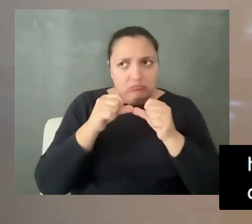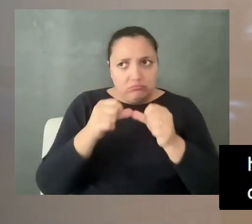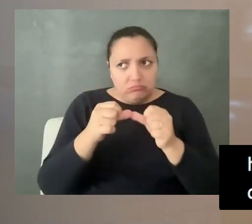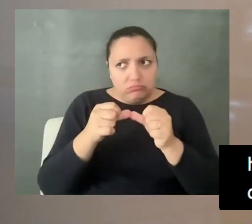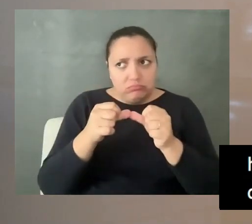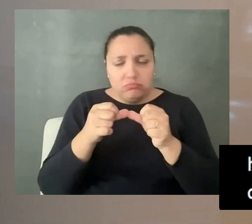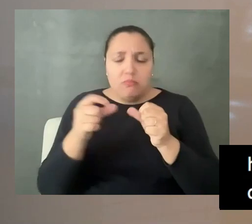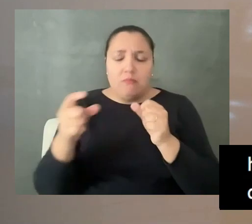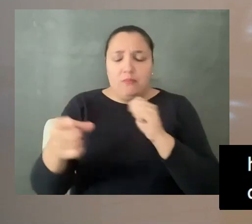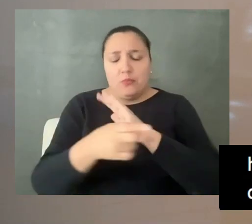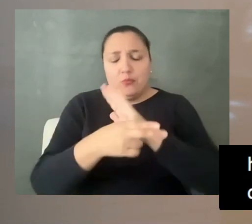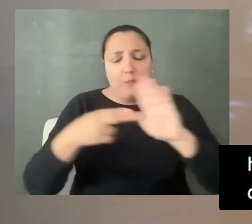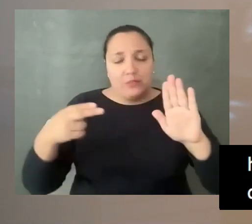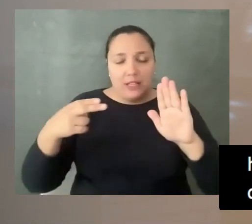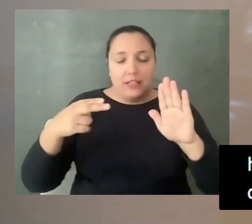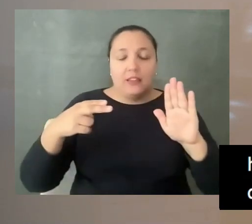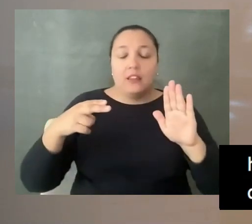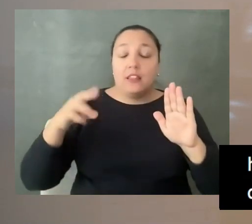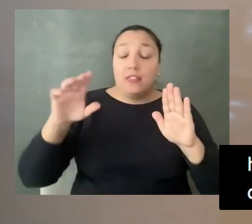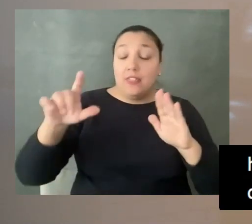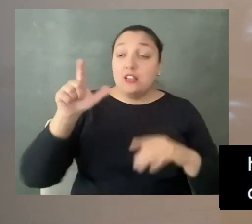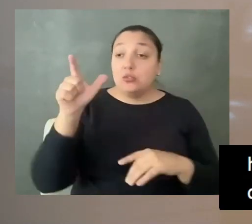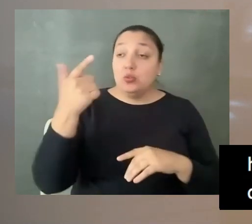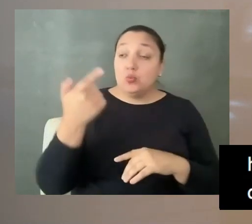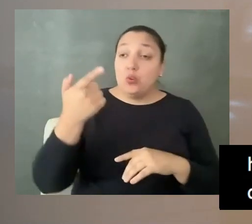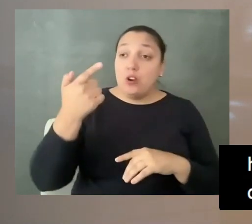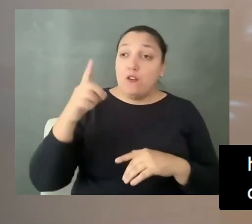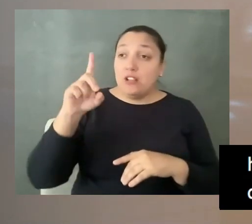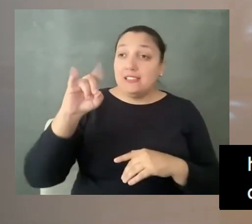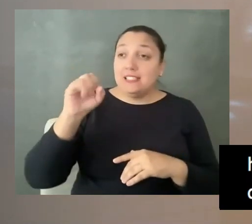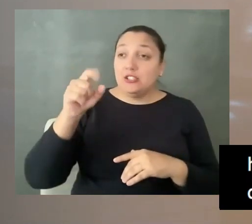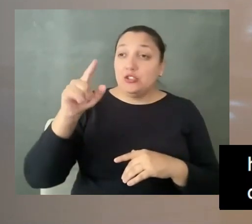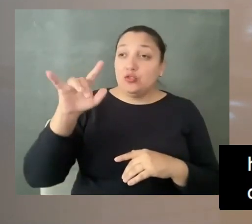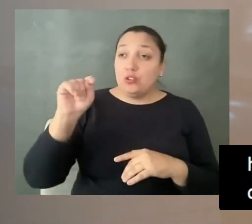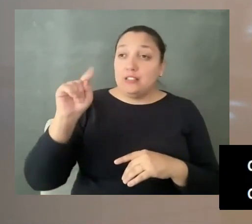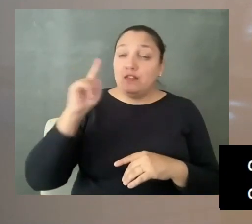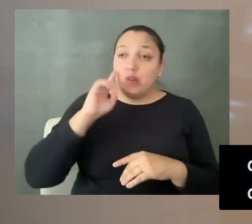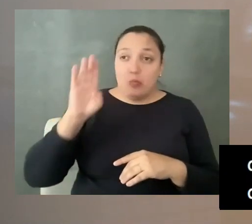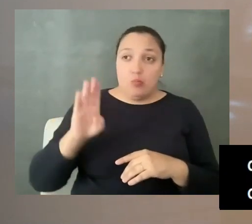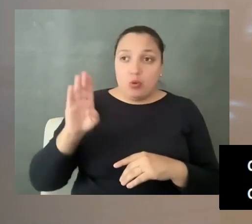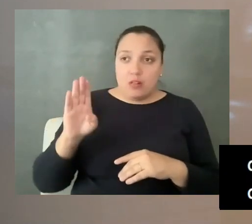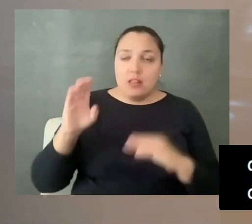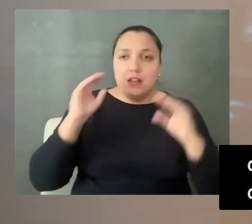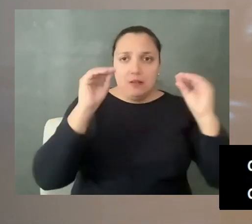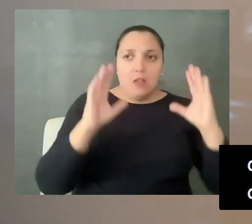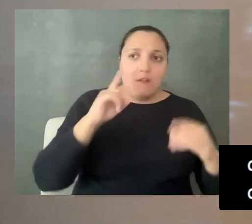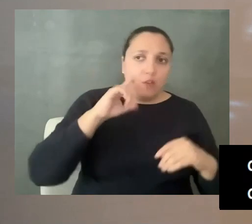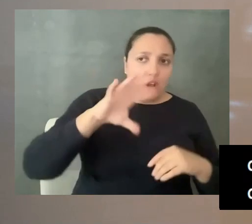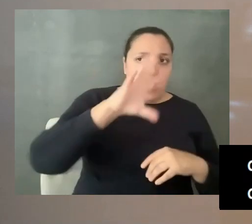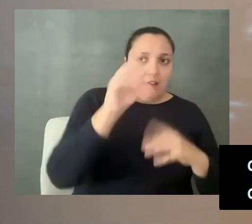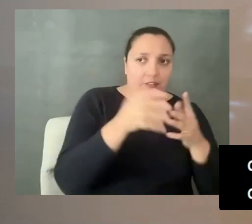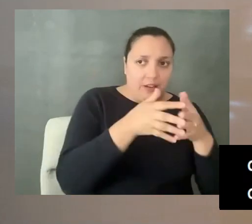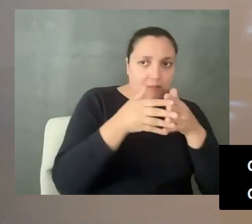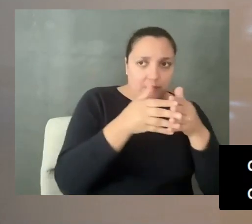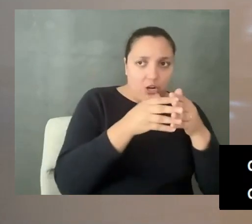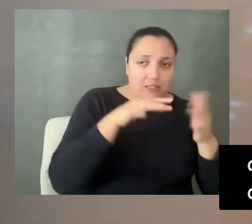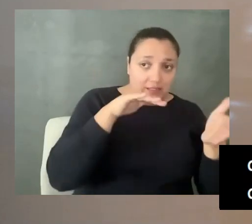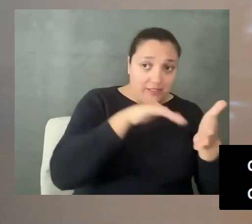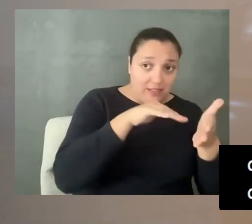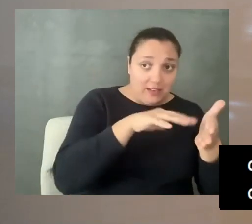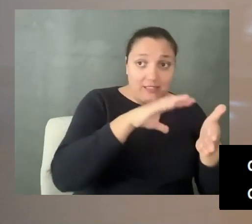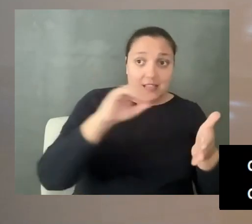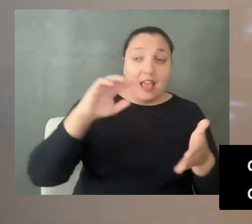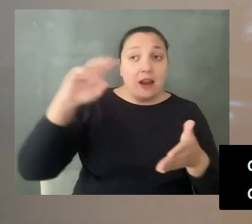Senate District in Brooklyn. Senator Parker has been a professor of both African-American studies and political science